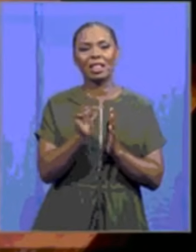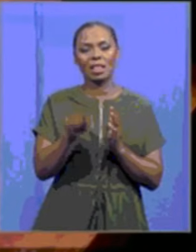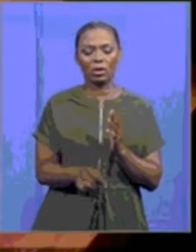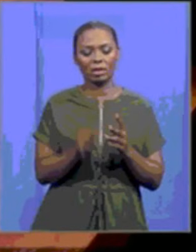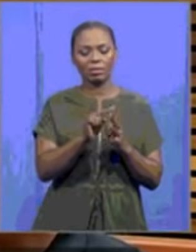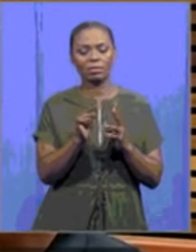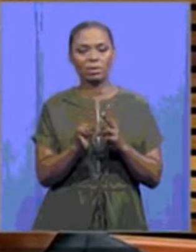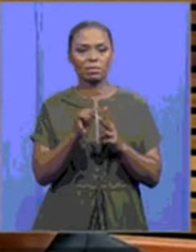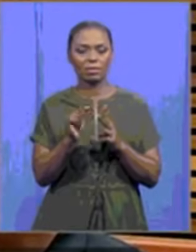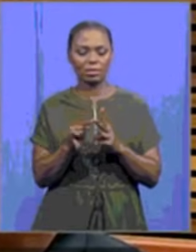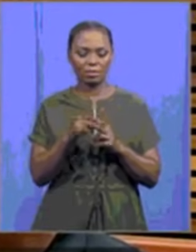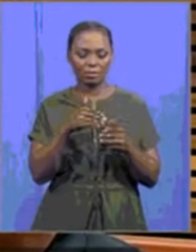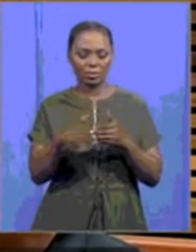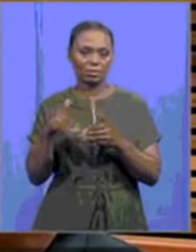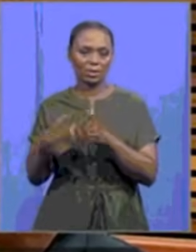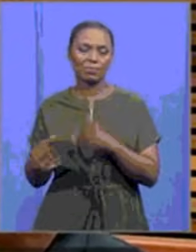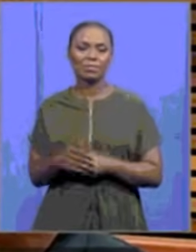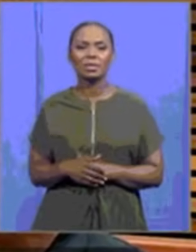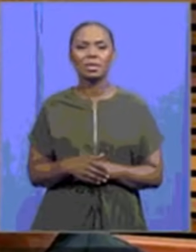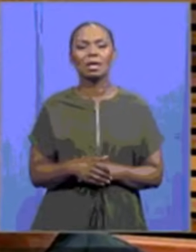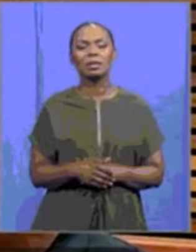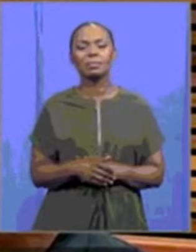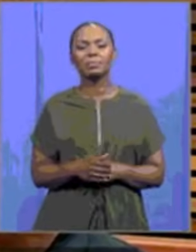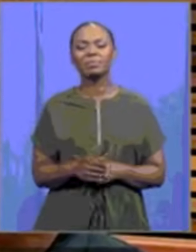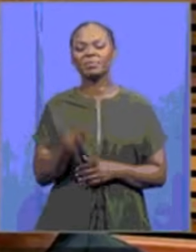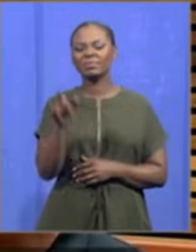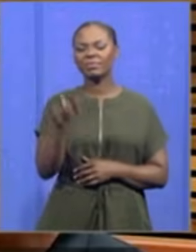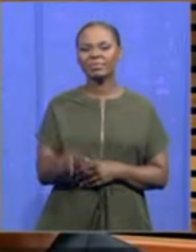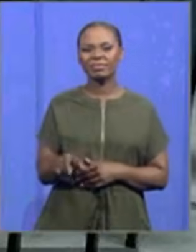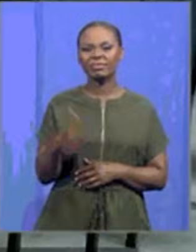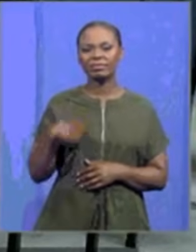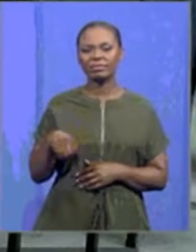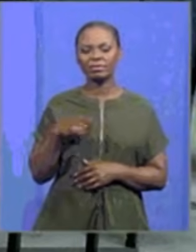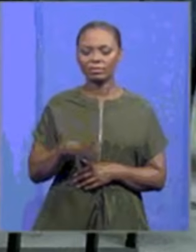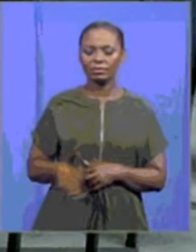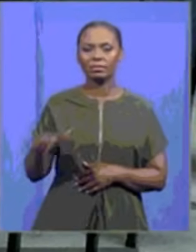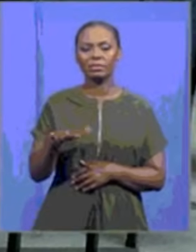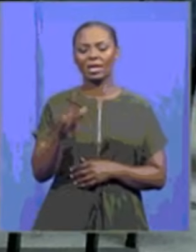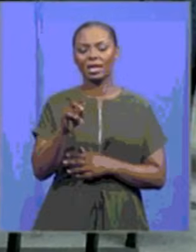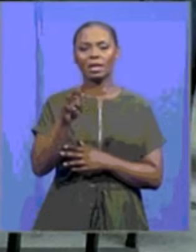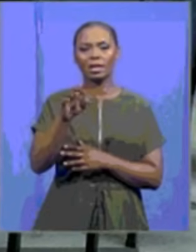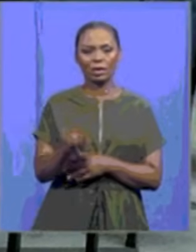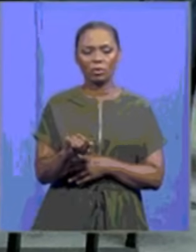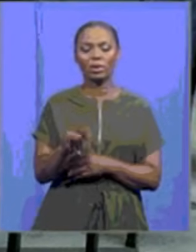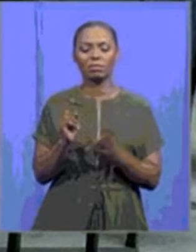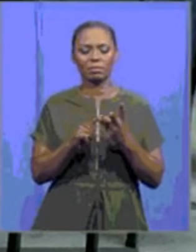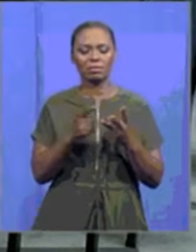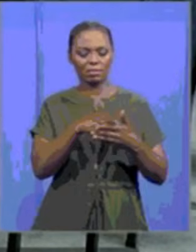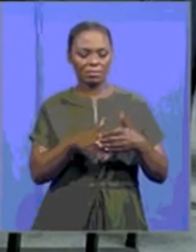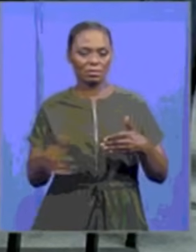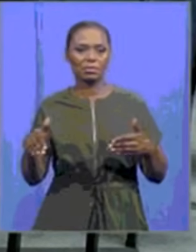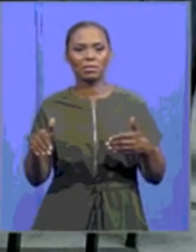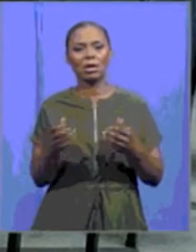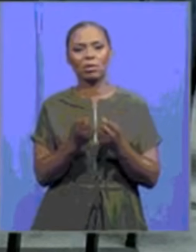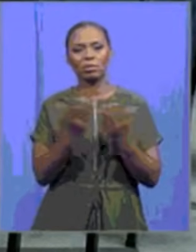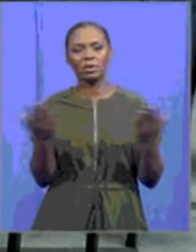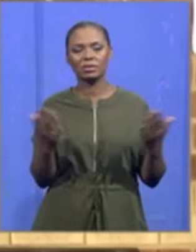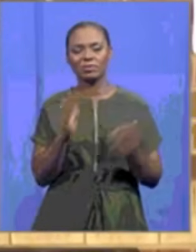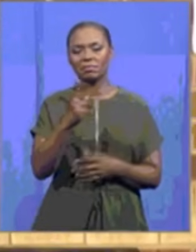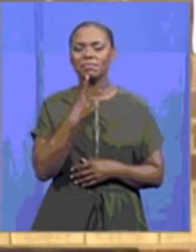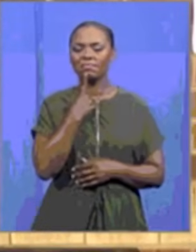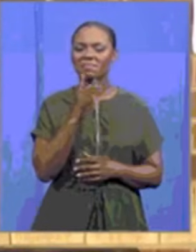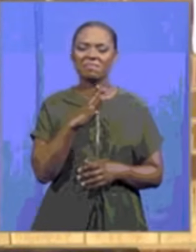ha motsamaisi wa mehleng kantorong ya ramotse wa masepala wa Moqhaka e leng leo a lokolotswe ka beili ya diranta tse